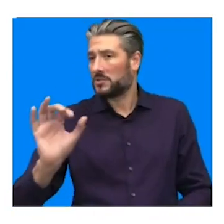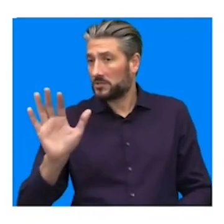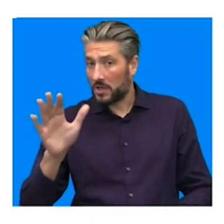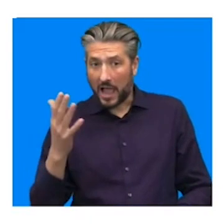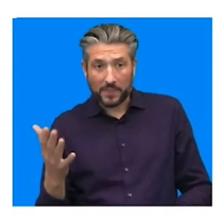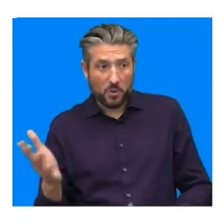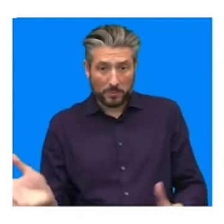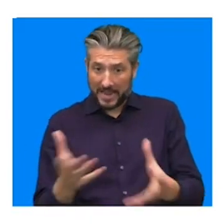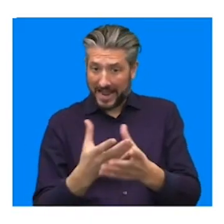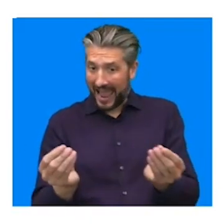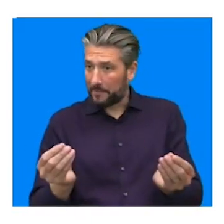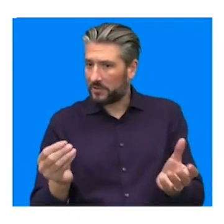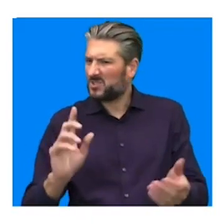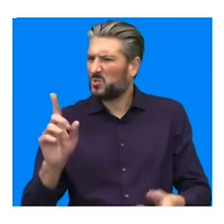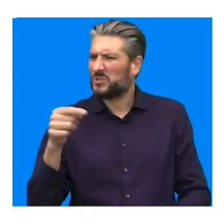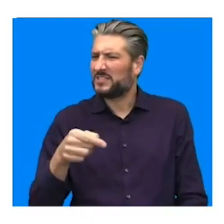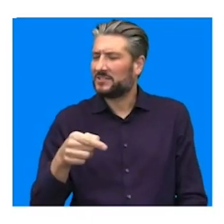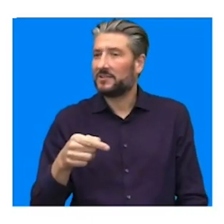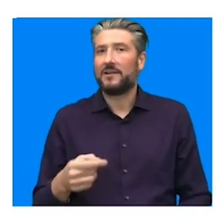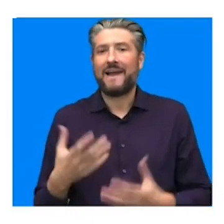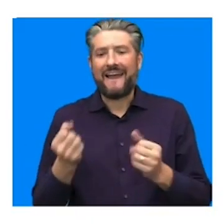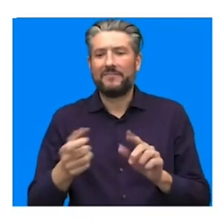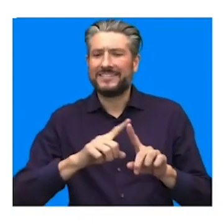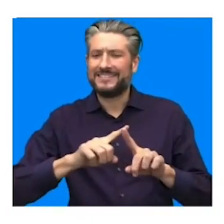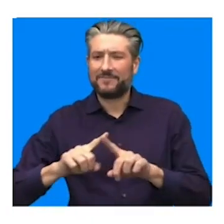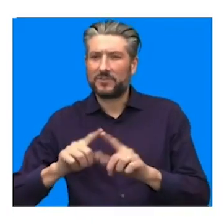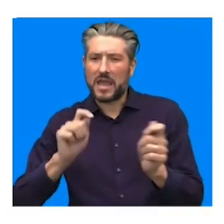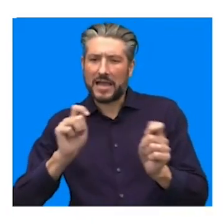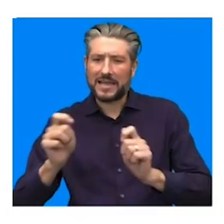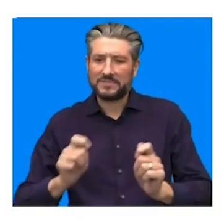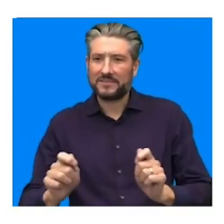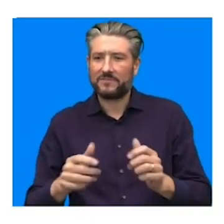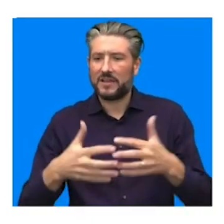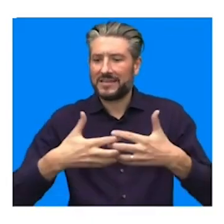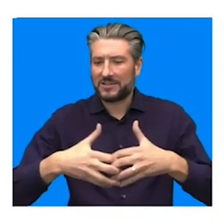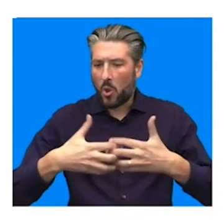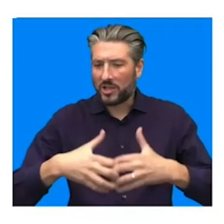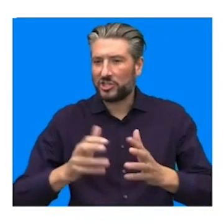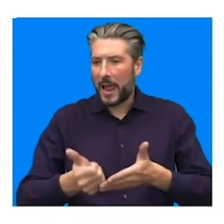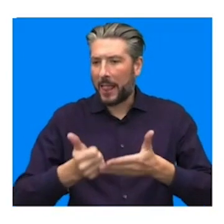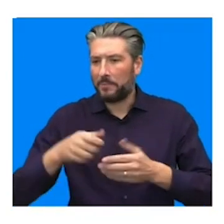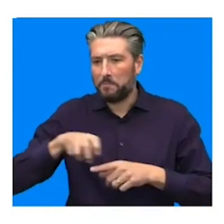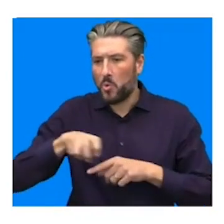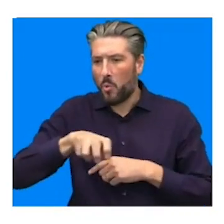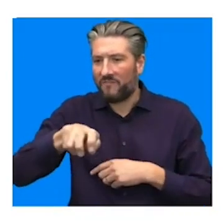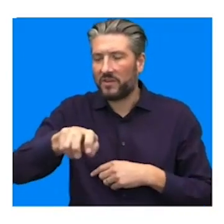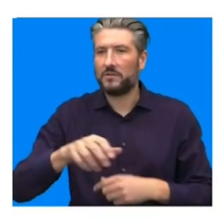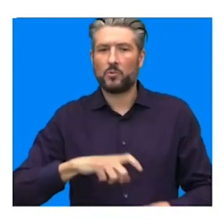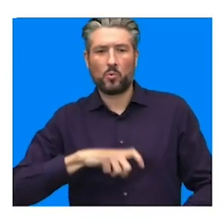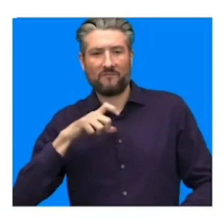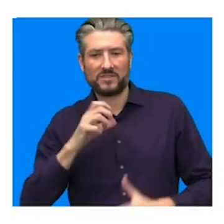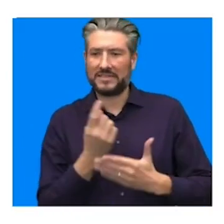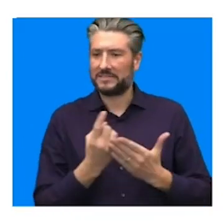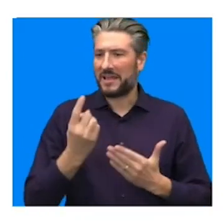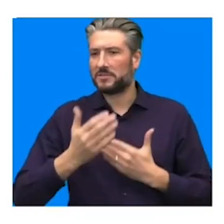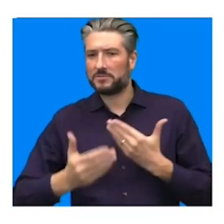Today people have all sorts of adaptive approaches to moving around in space, confidently, independently. And it might be